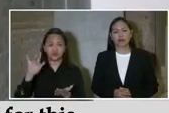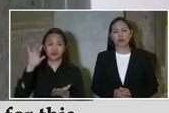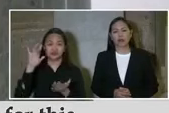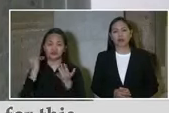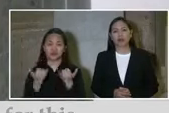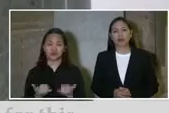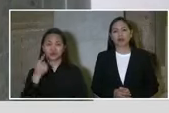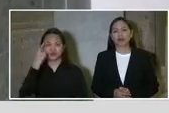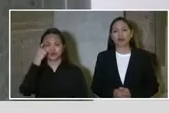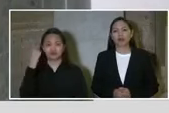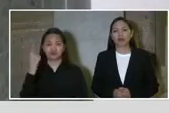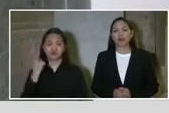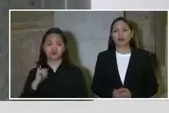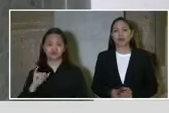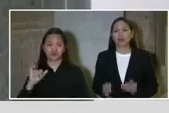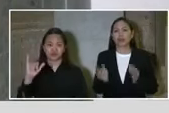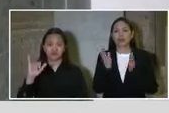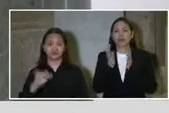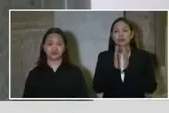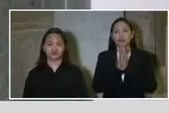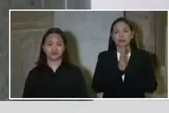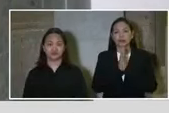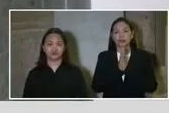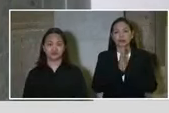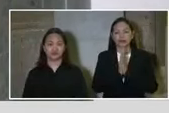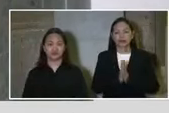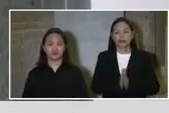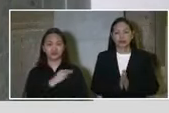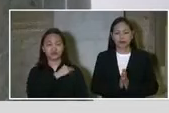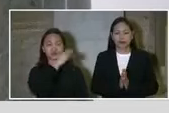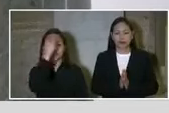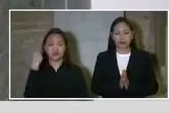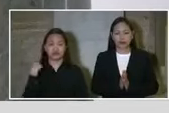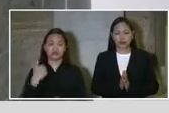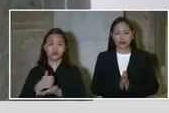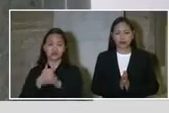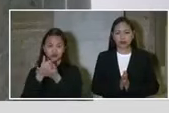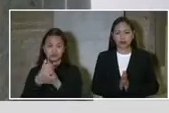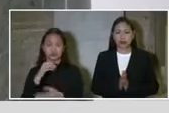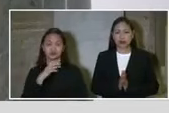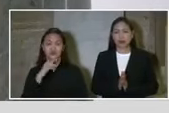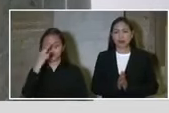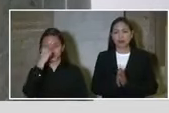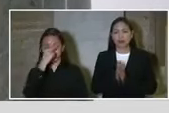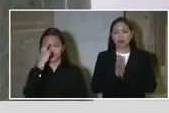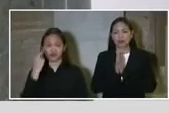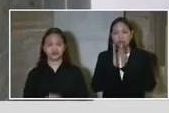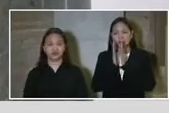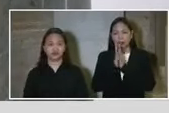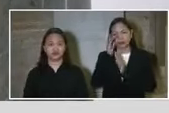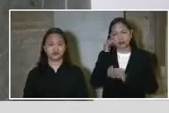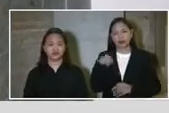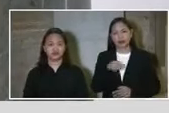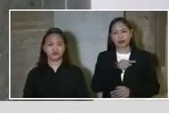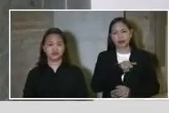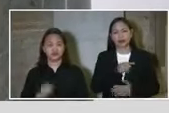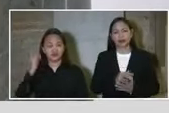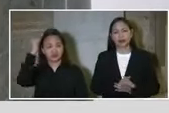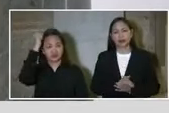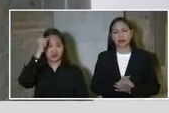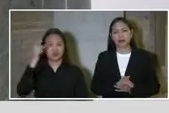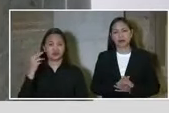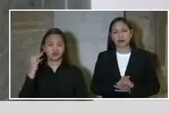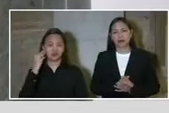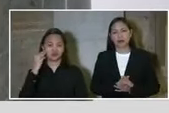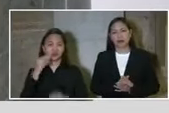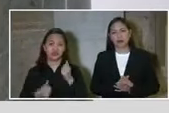now and forever. Mary, help of Christians, pray for us. Saint Michael the